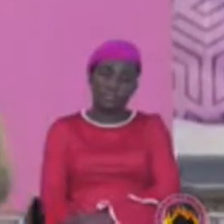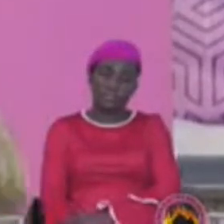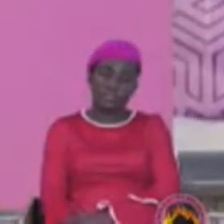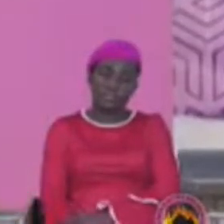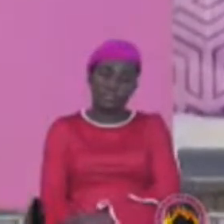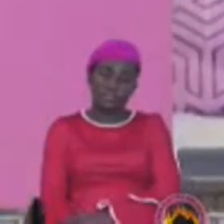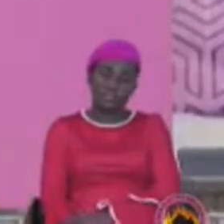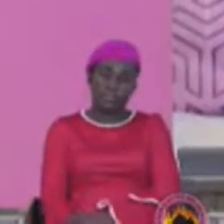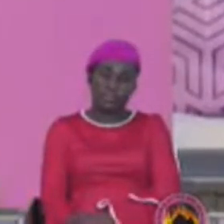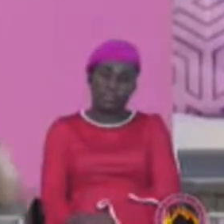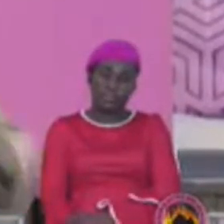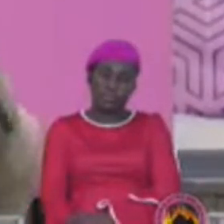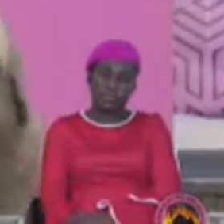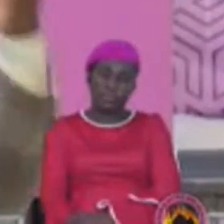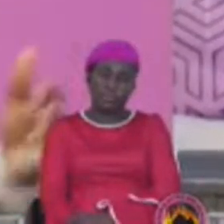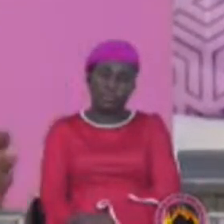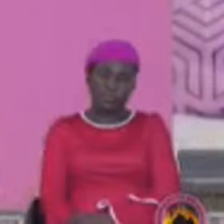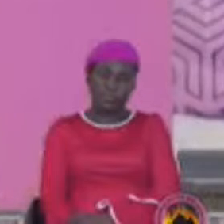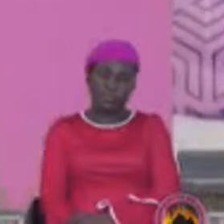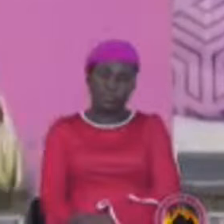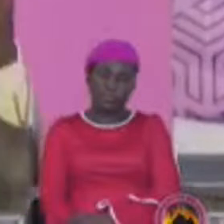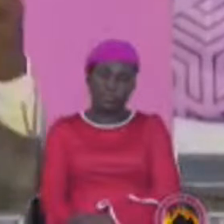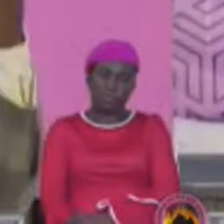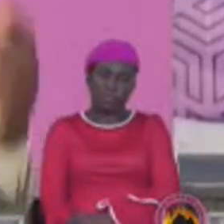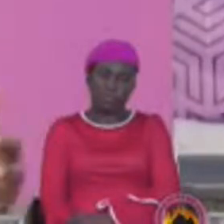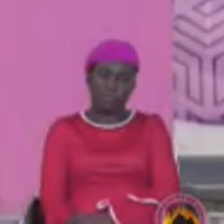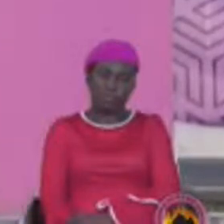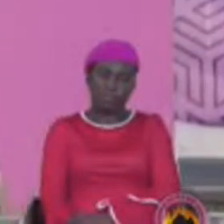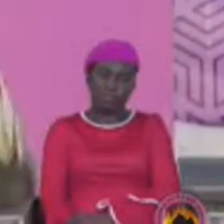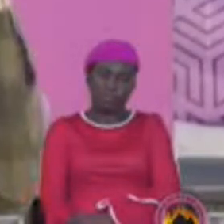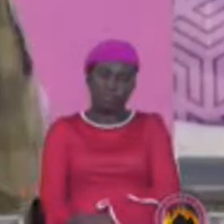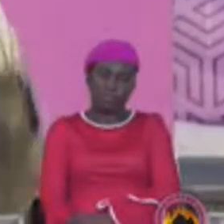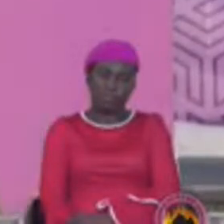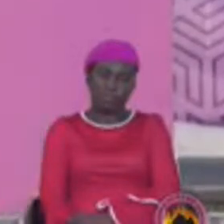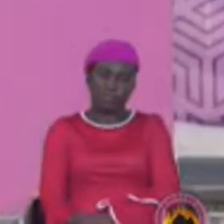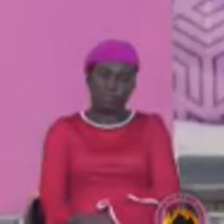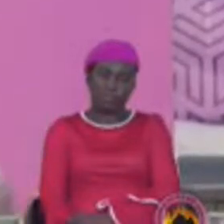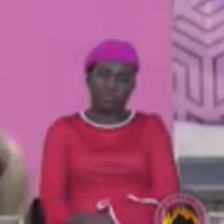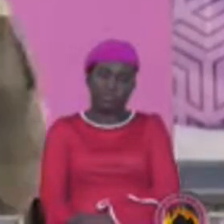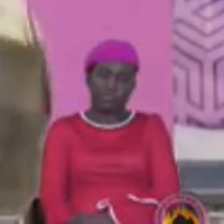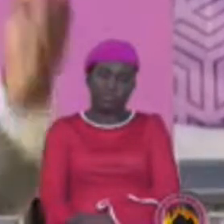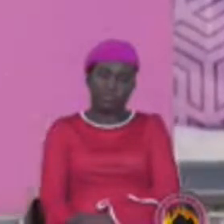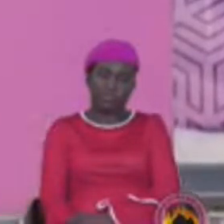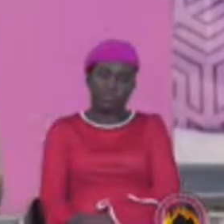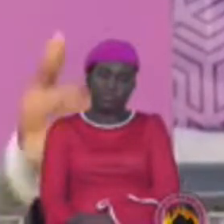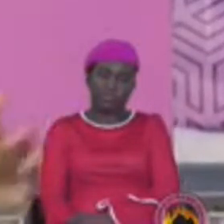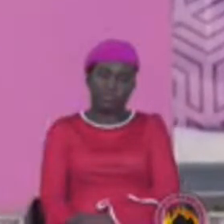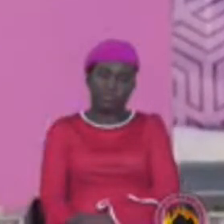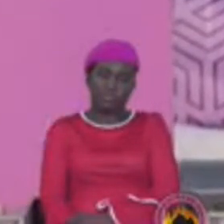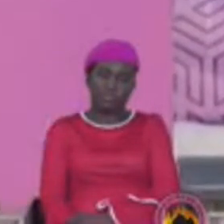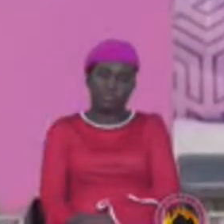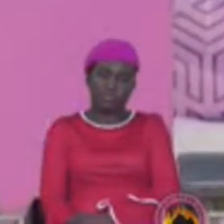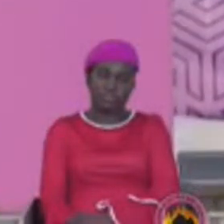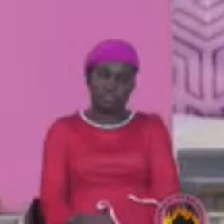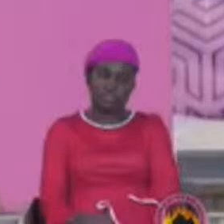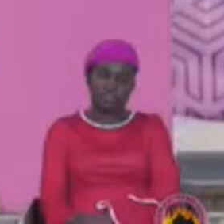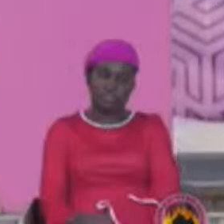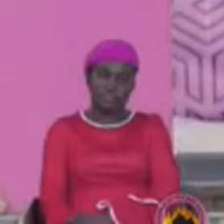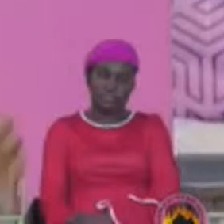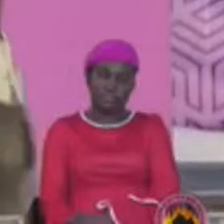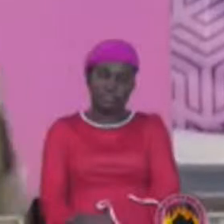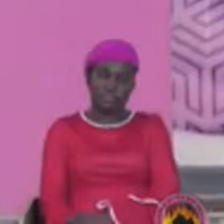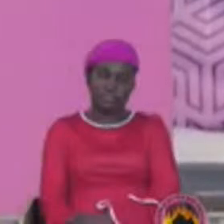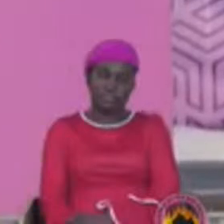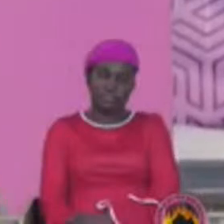so they took him to the cell. And after about 3 days, they asked for 30,000 for him to be bailed. They called unto the evangelist, and the woman said,